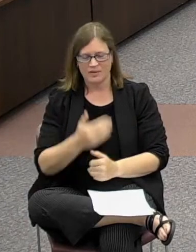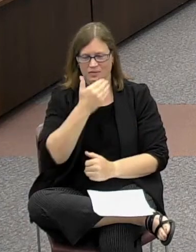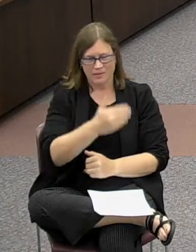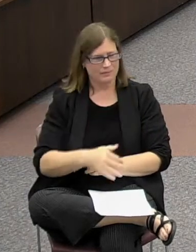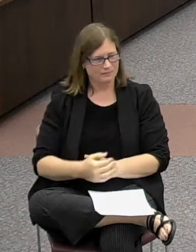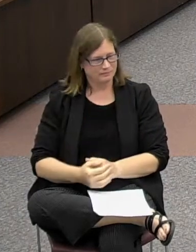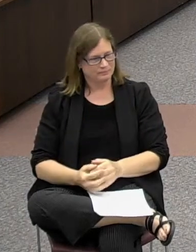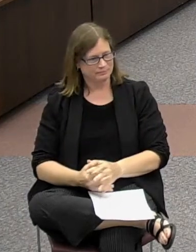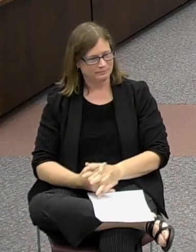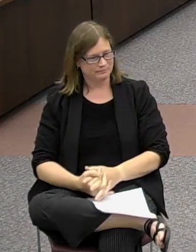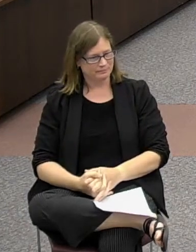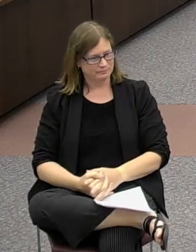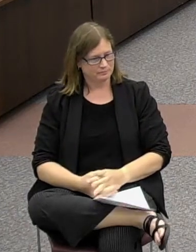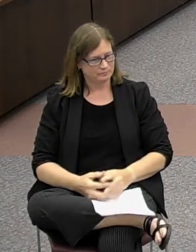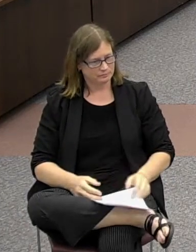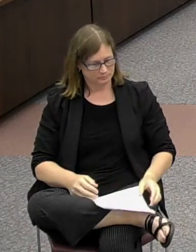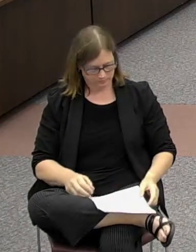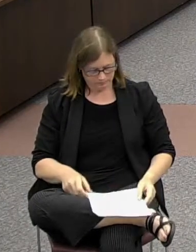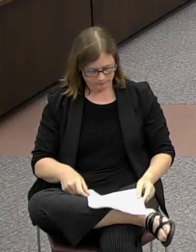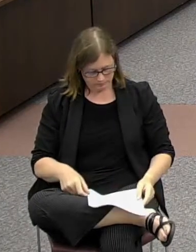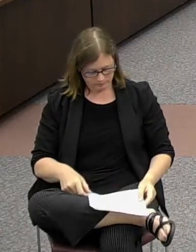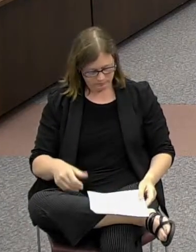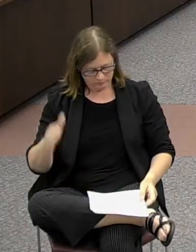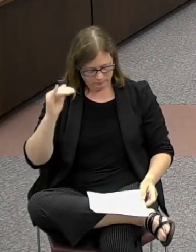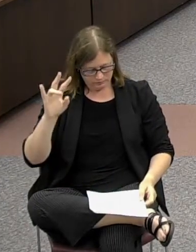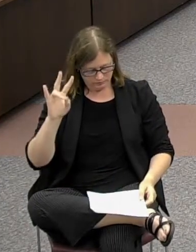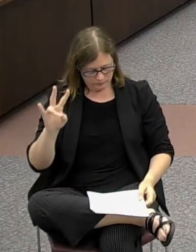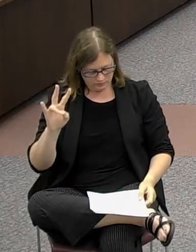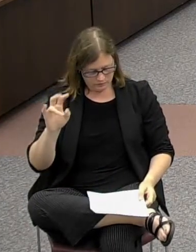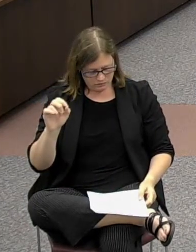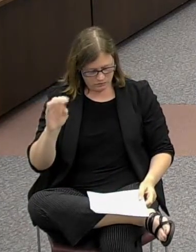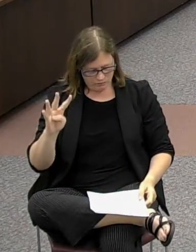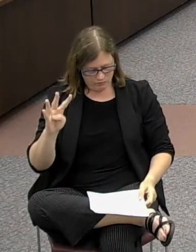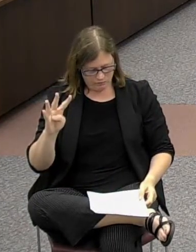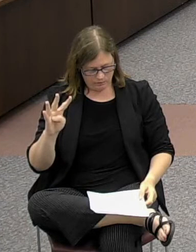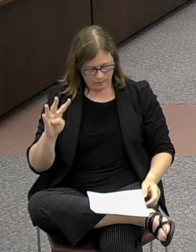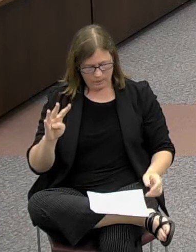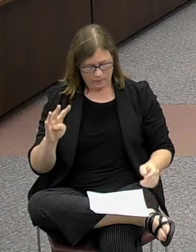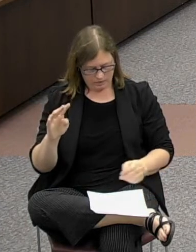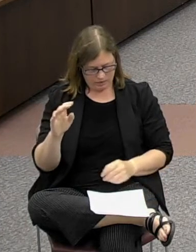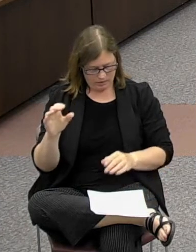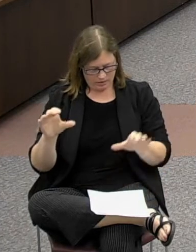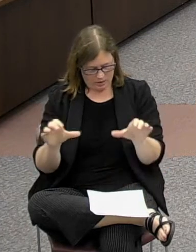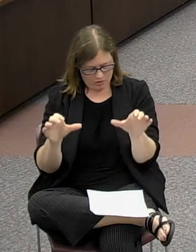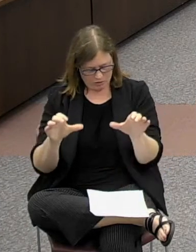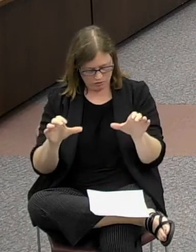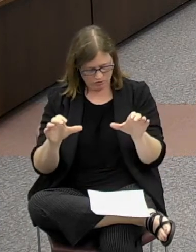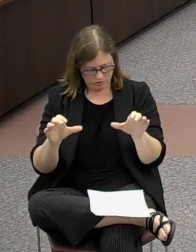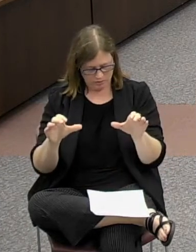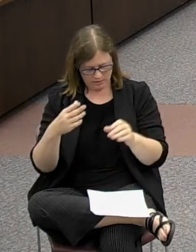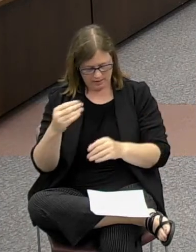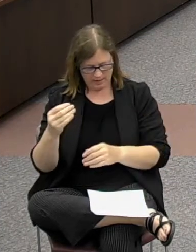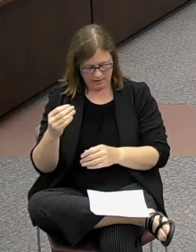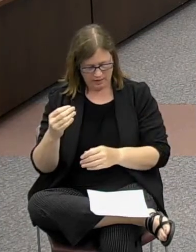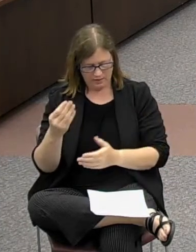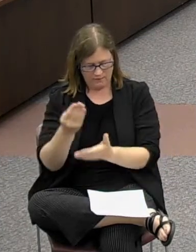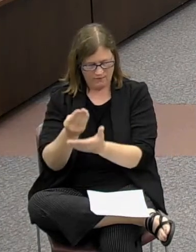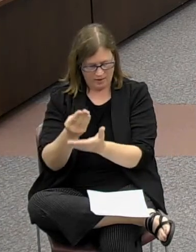All right. Moving on down, item 7, for action, site and finance committee. Mr. Westphal. Thank you,